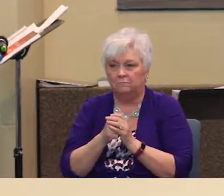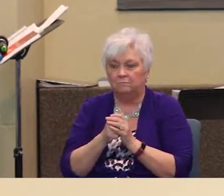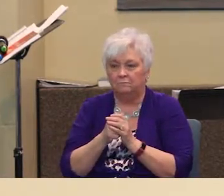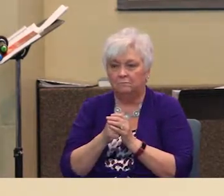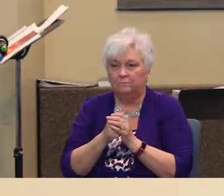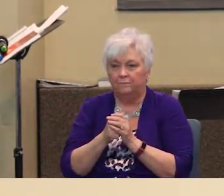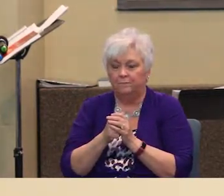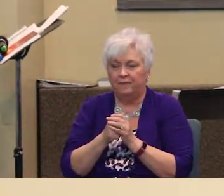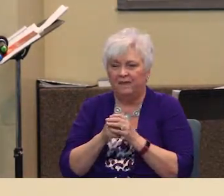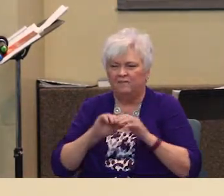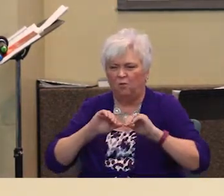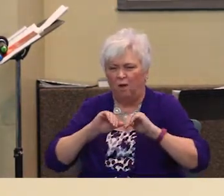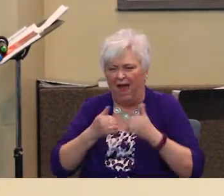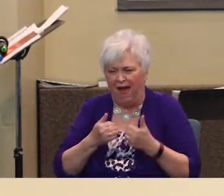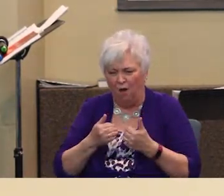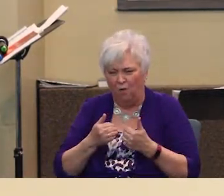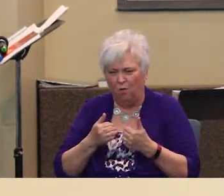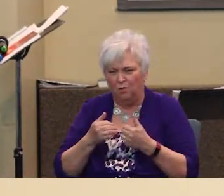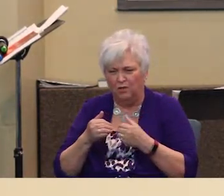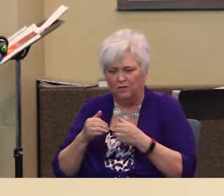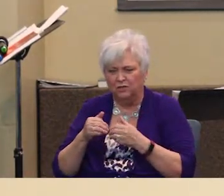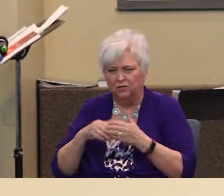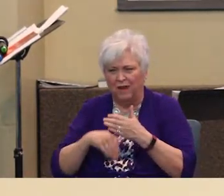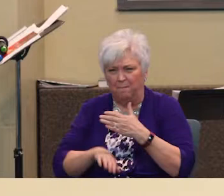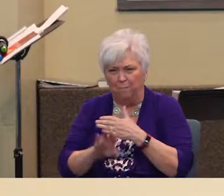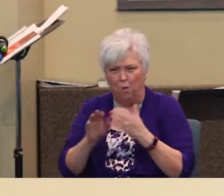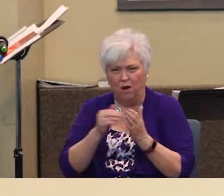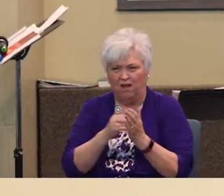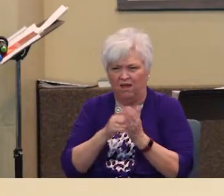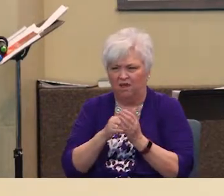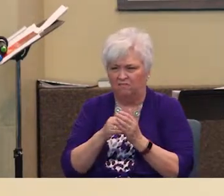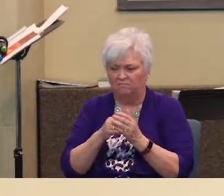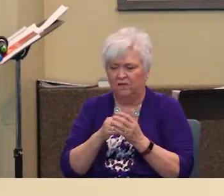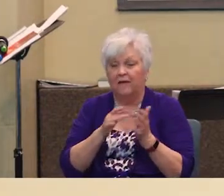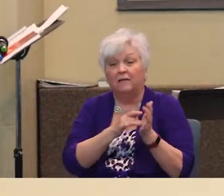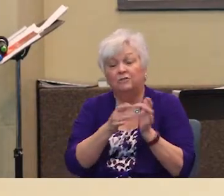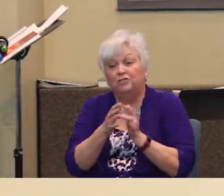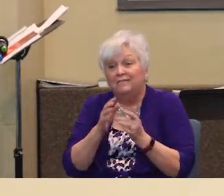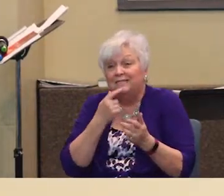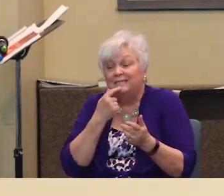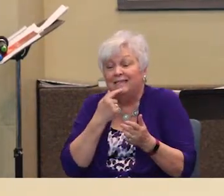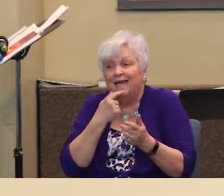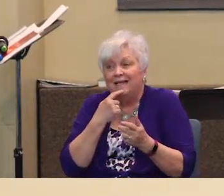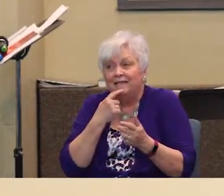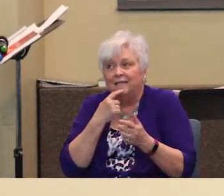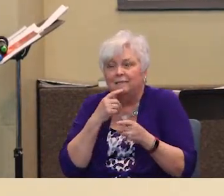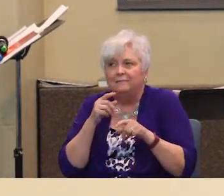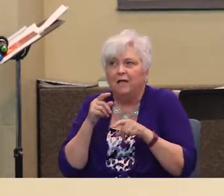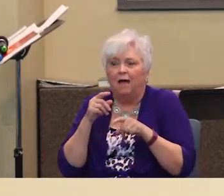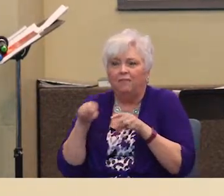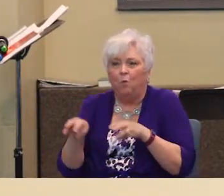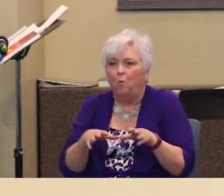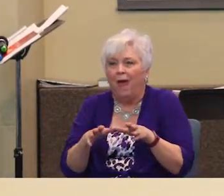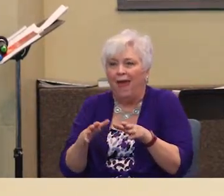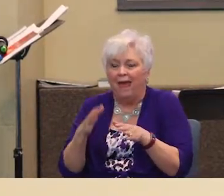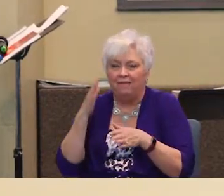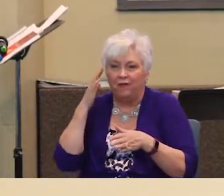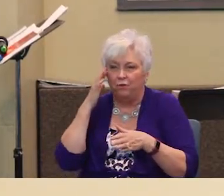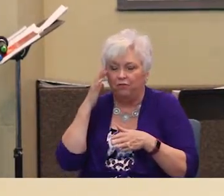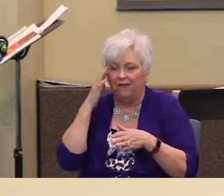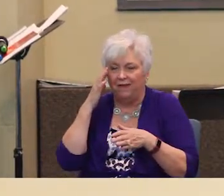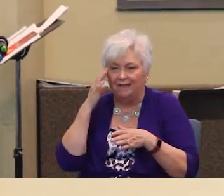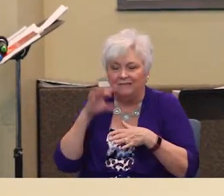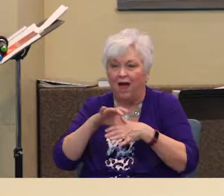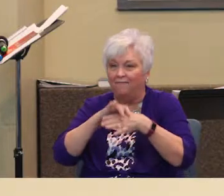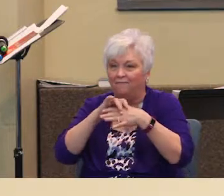Well, how do you get born again, he says. And Jesus said, well, you know, it's not like you think. It's not a flesh and blood. It's